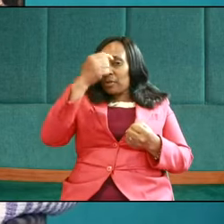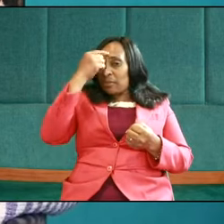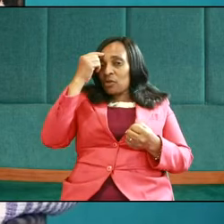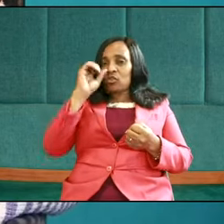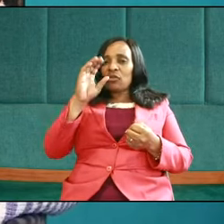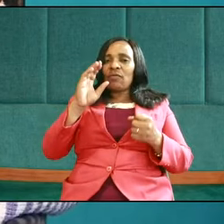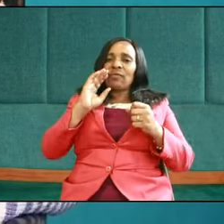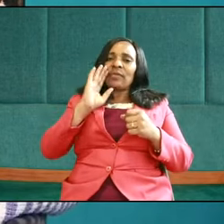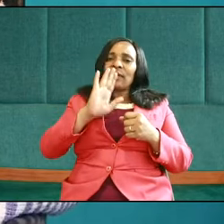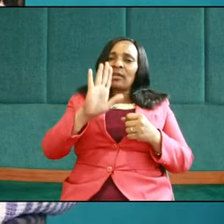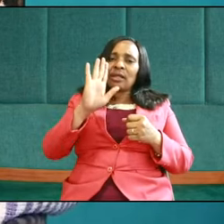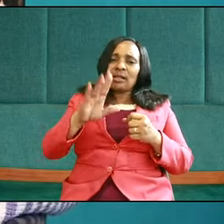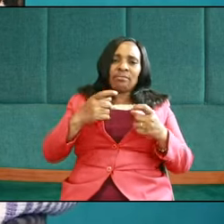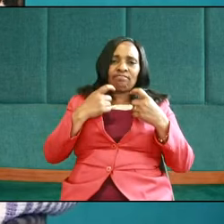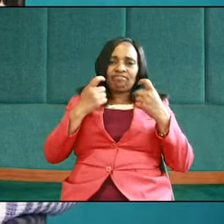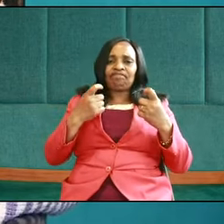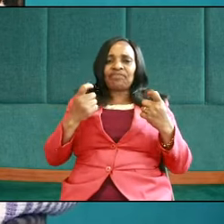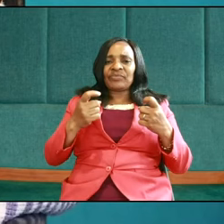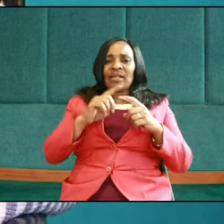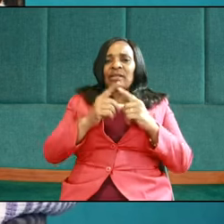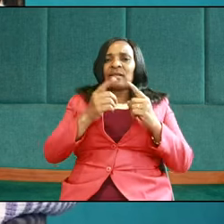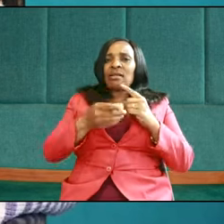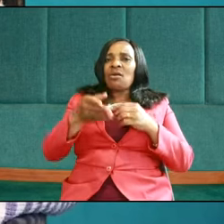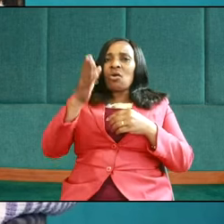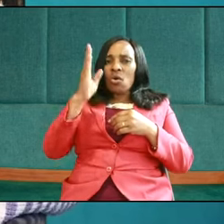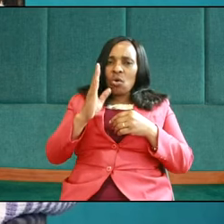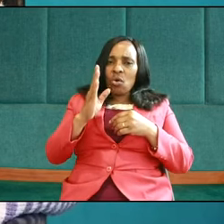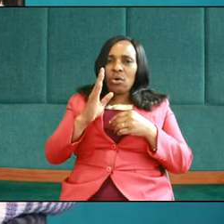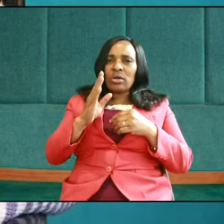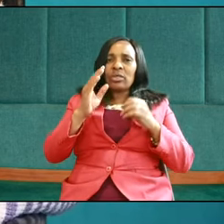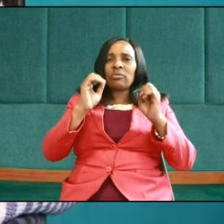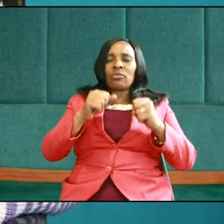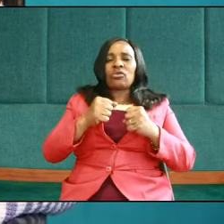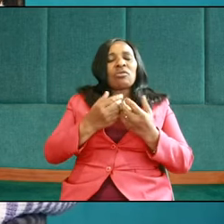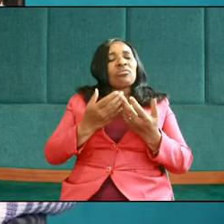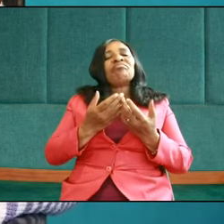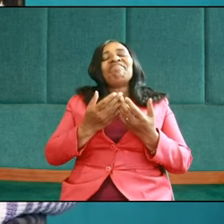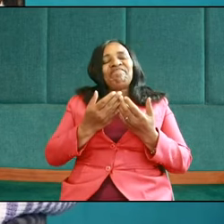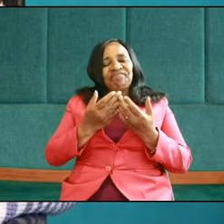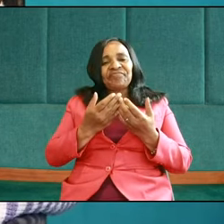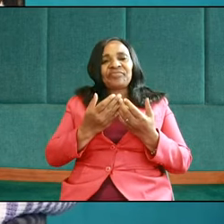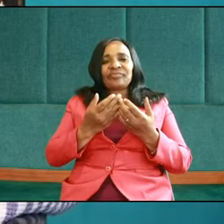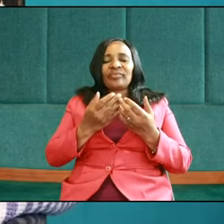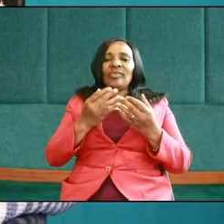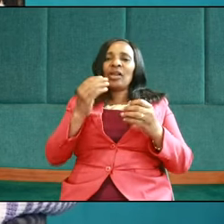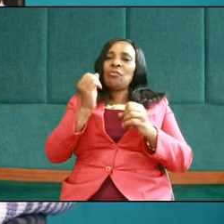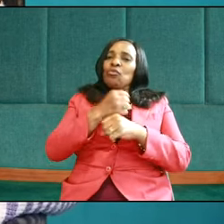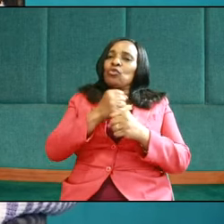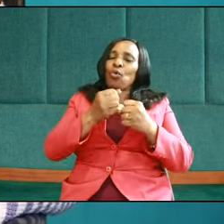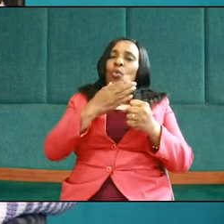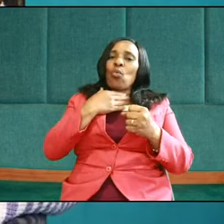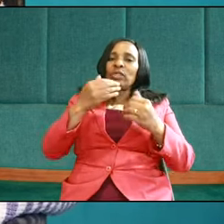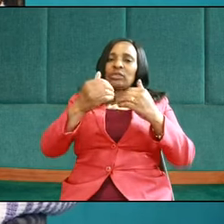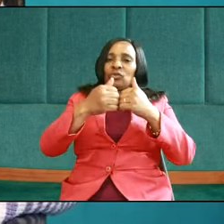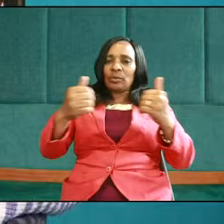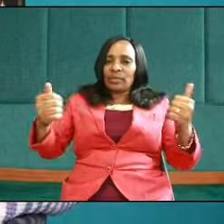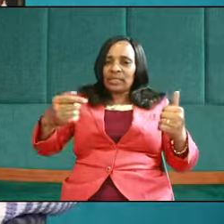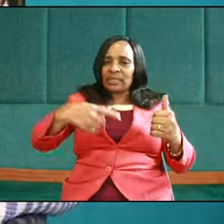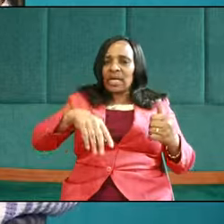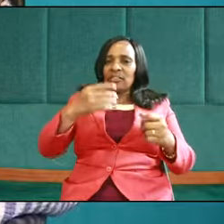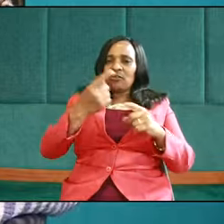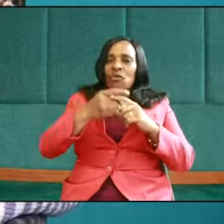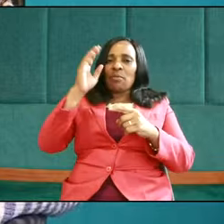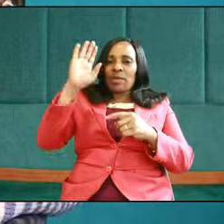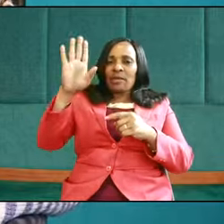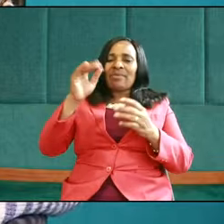their sin. And God is hurt by our sin and doesn't want it to separate us from him, and